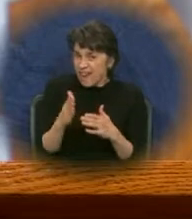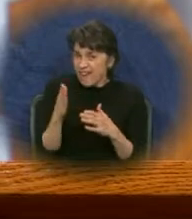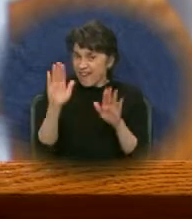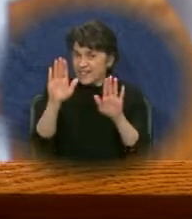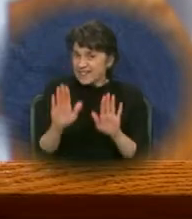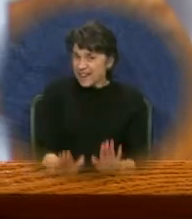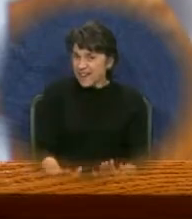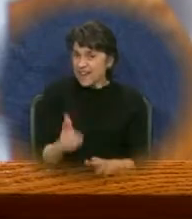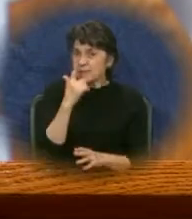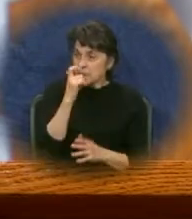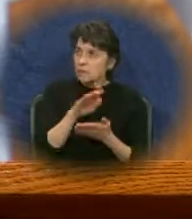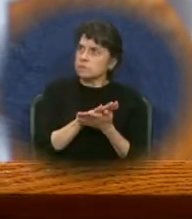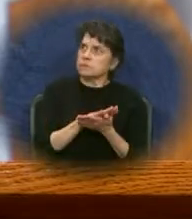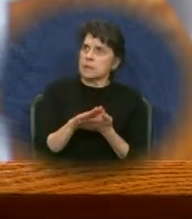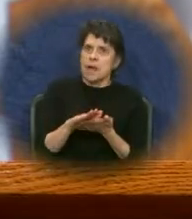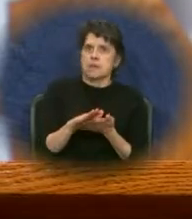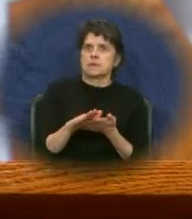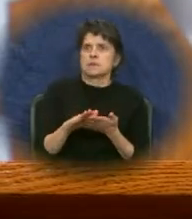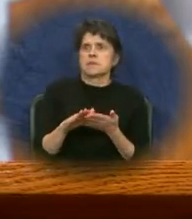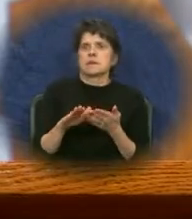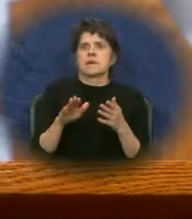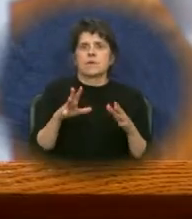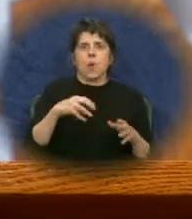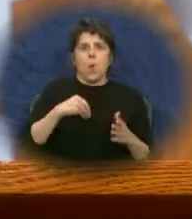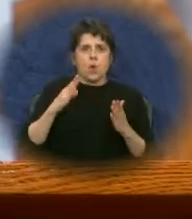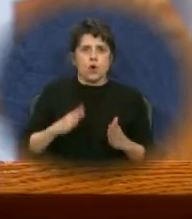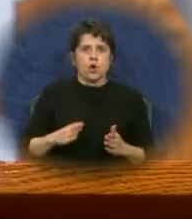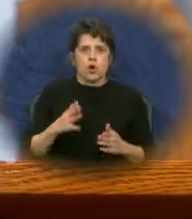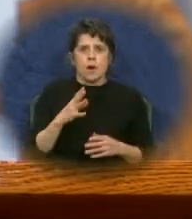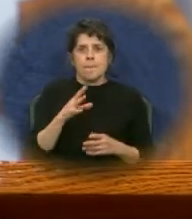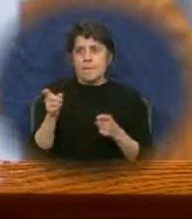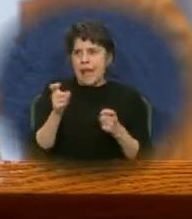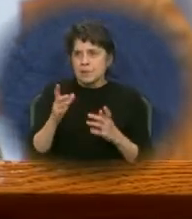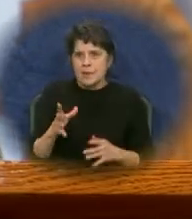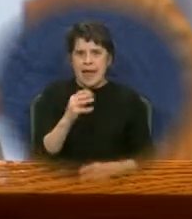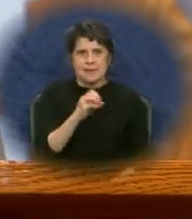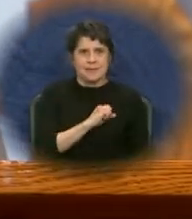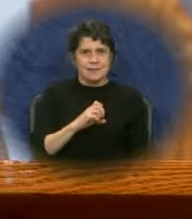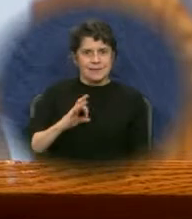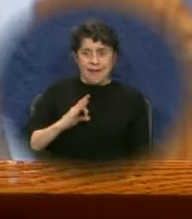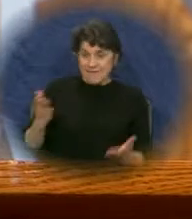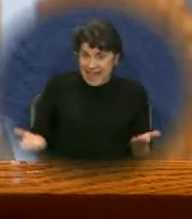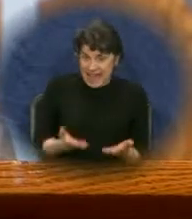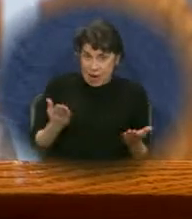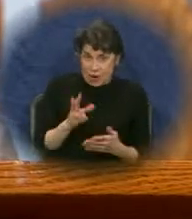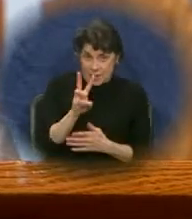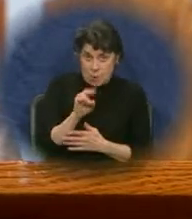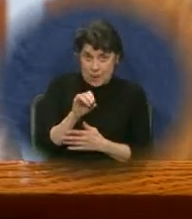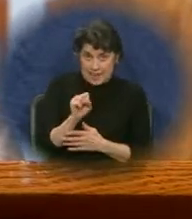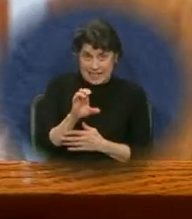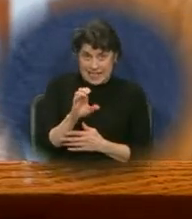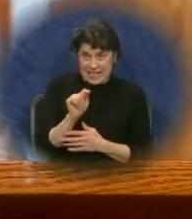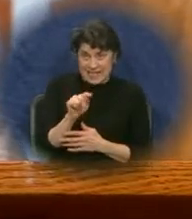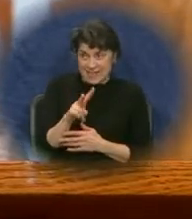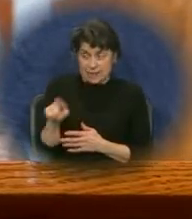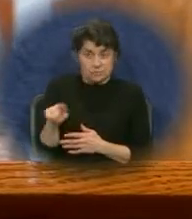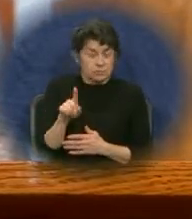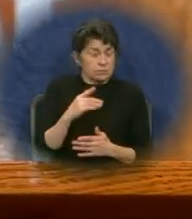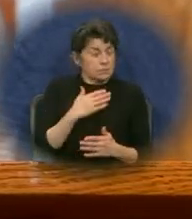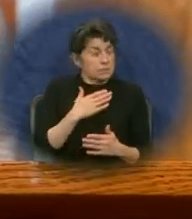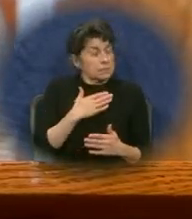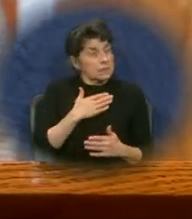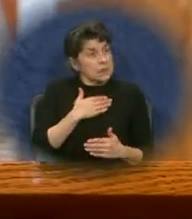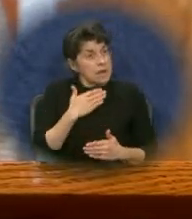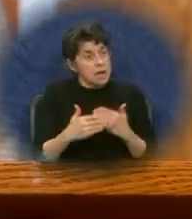and social concern of the owner, management, and staff of WISC-TV for persons with